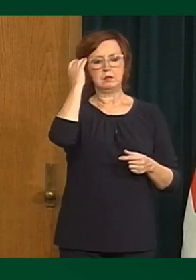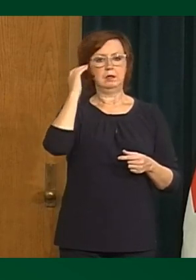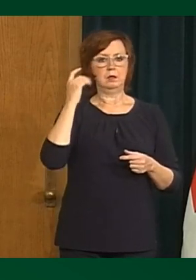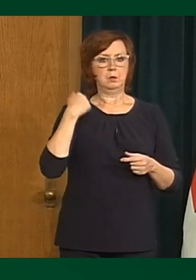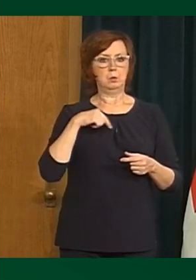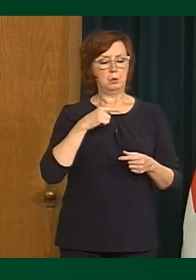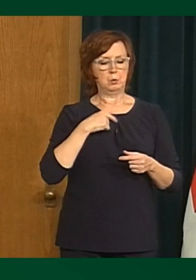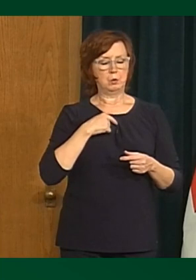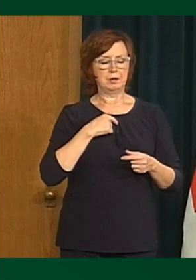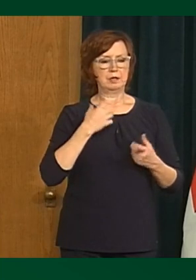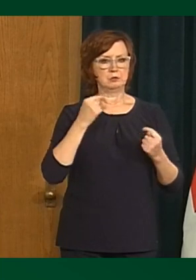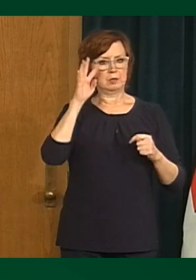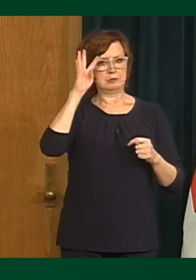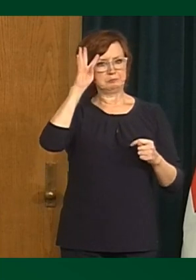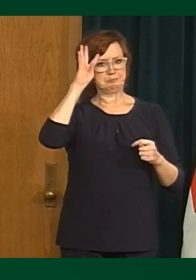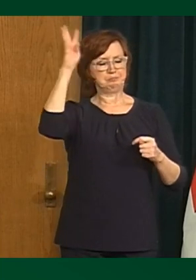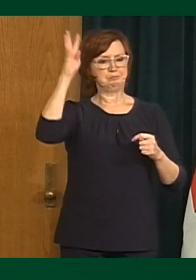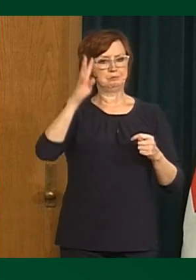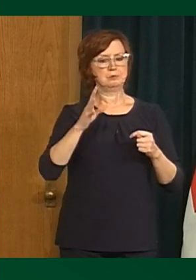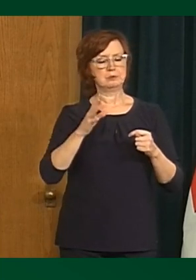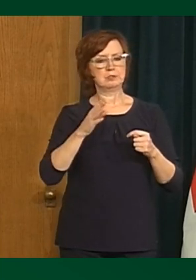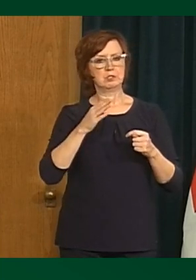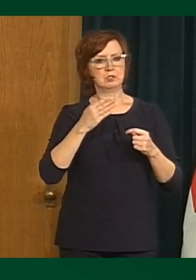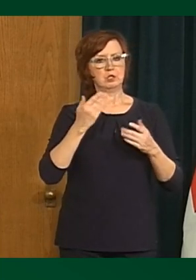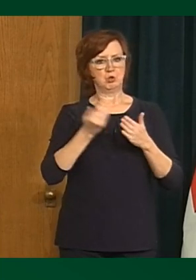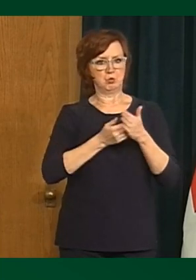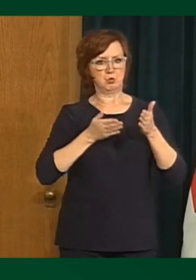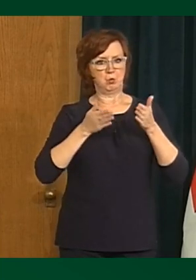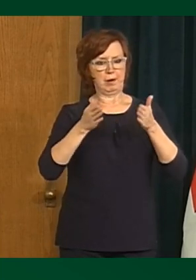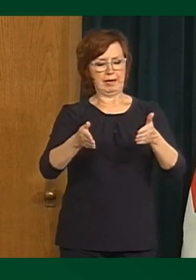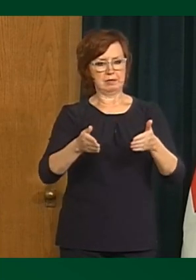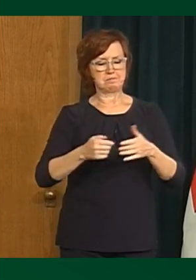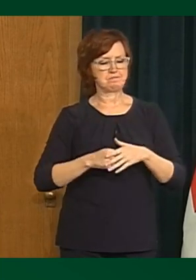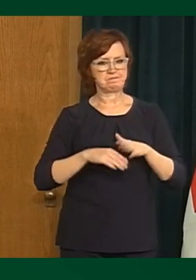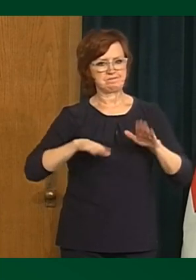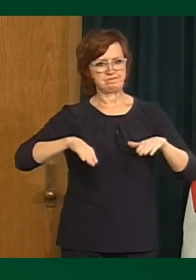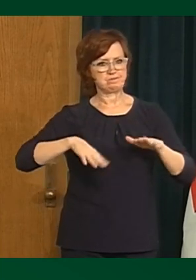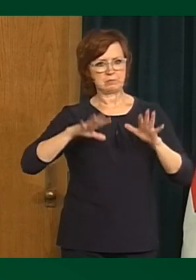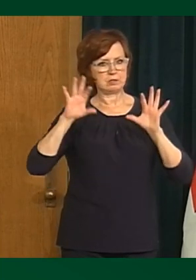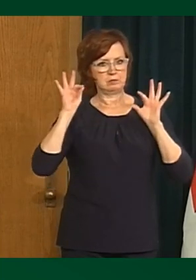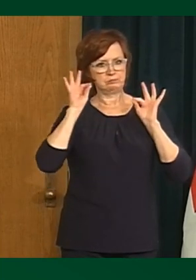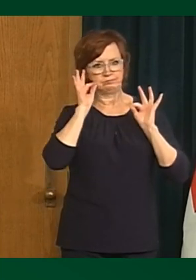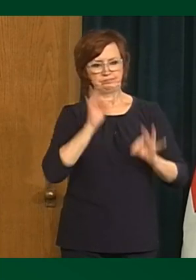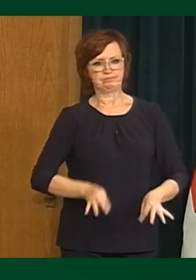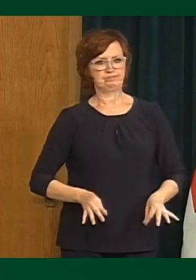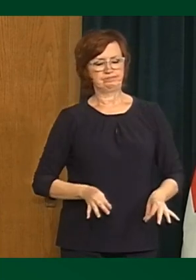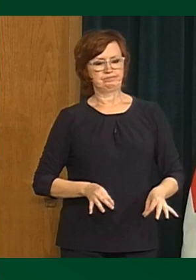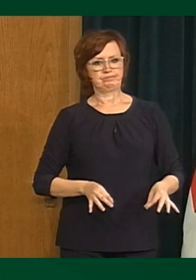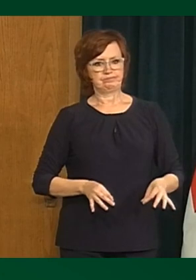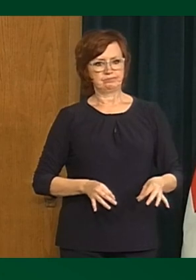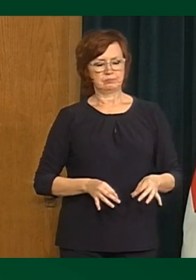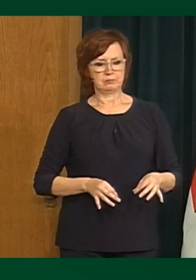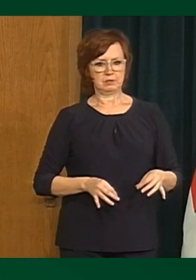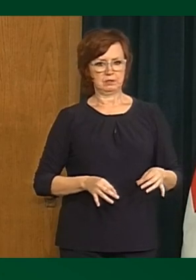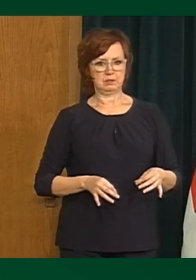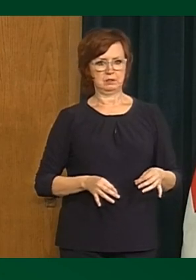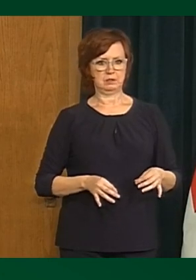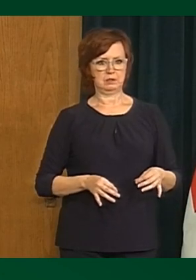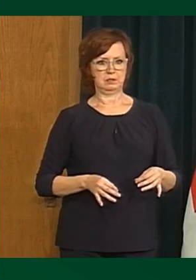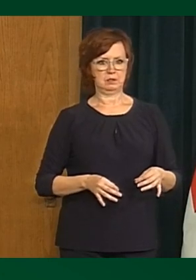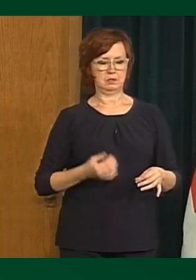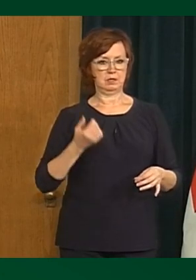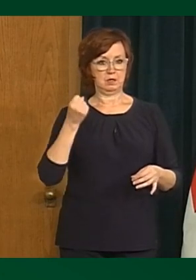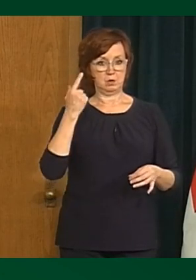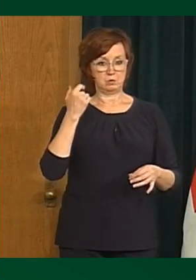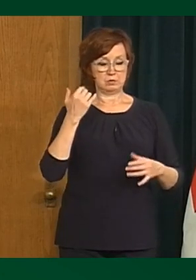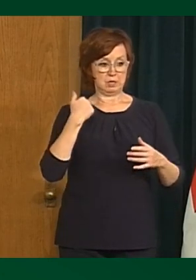have it yet. As we've opened up the healthcare system, we'd like a little bit of time to see what that has with respect to an impact on our COVID cases,